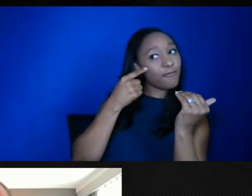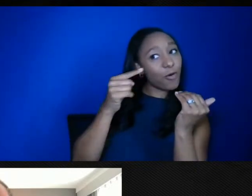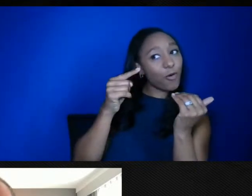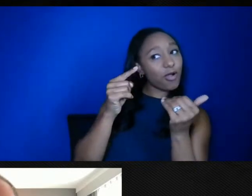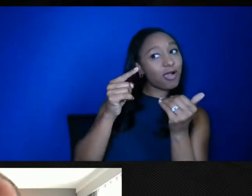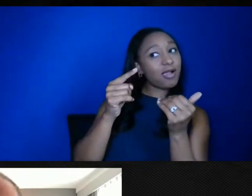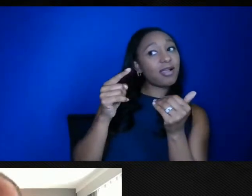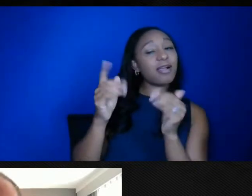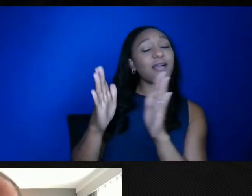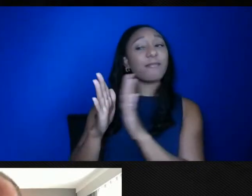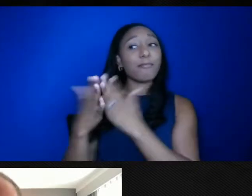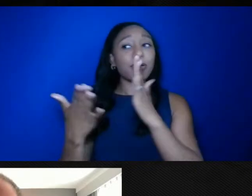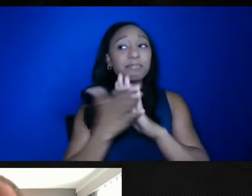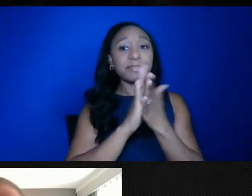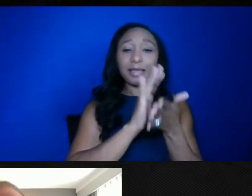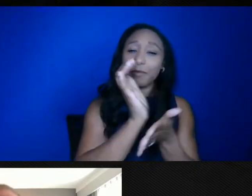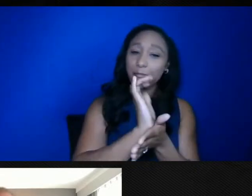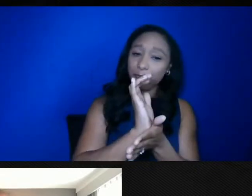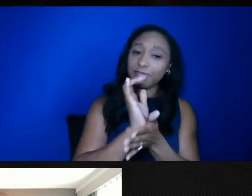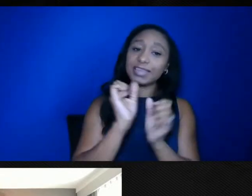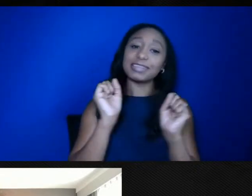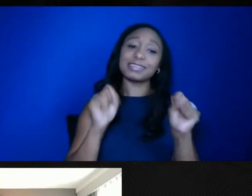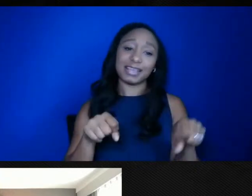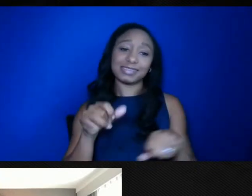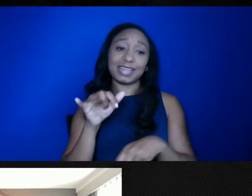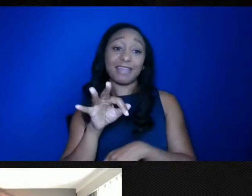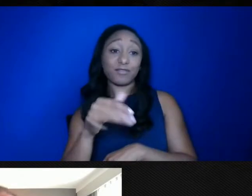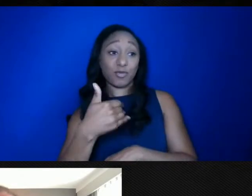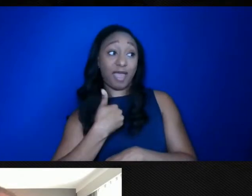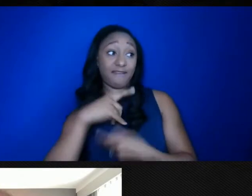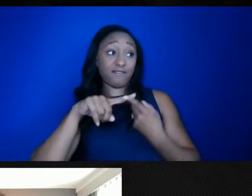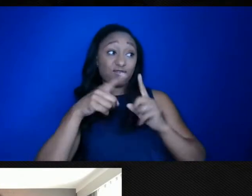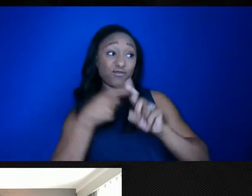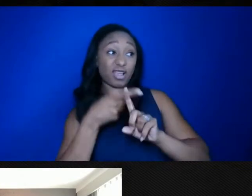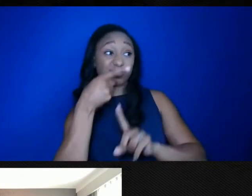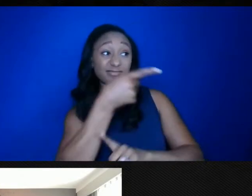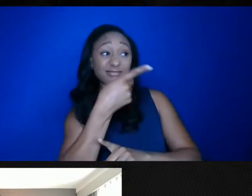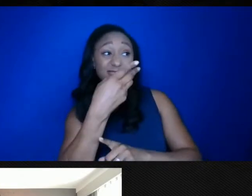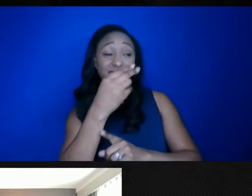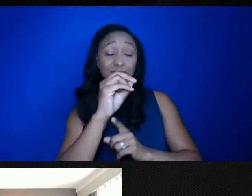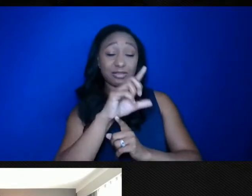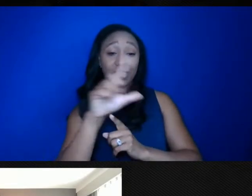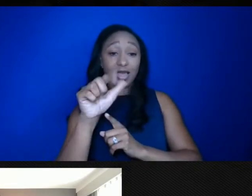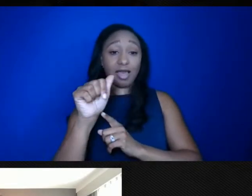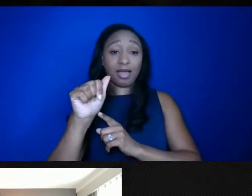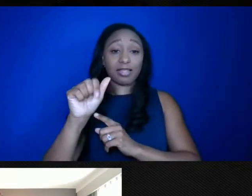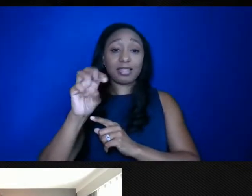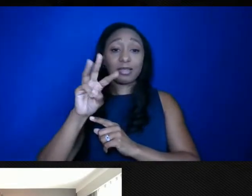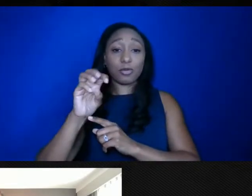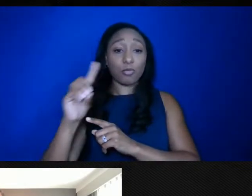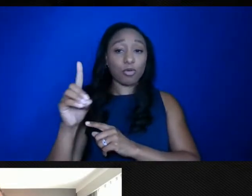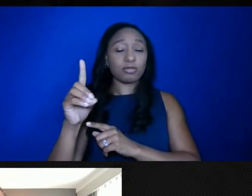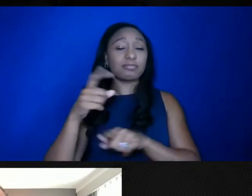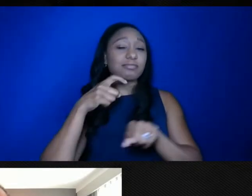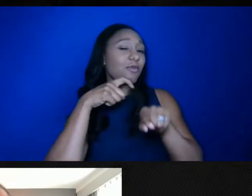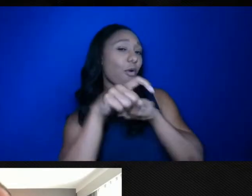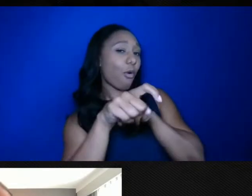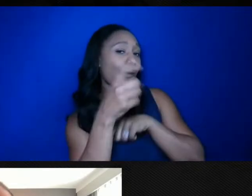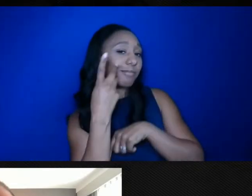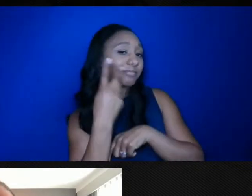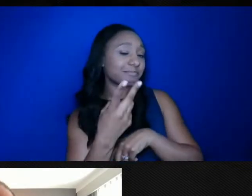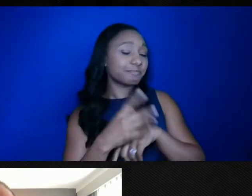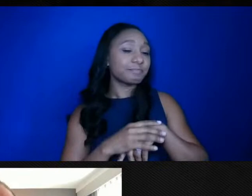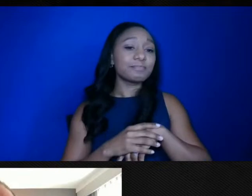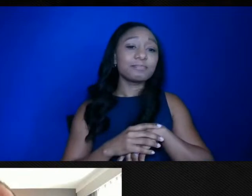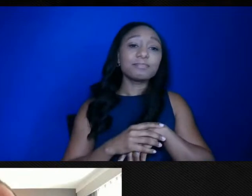you have friends in Hollywood, please give them a call. All right. So Denise has a couple of questions. She says